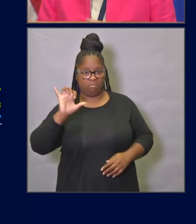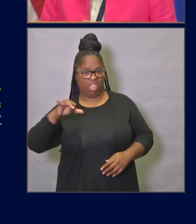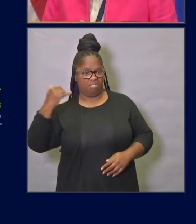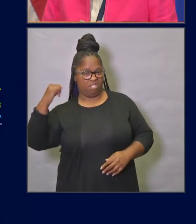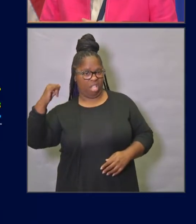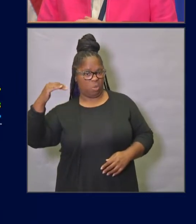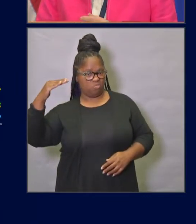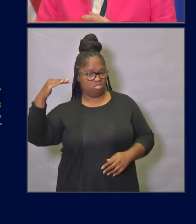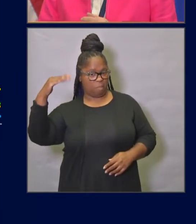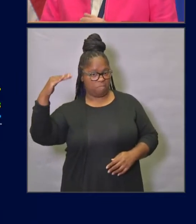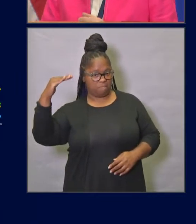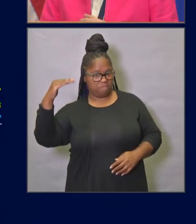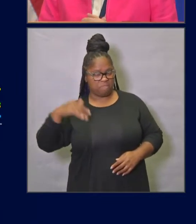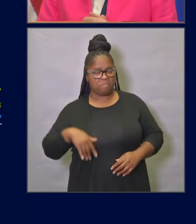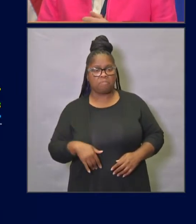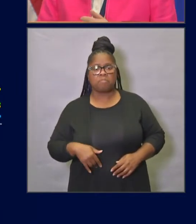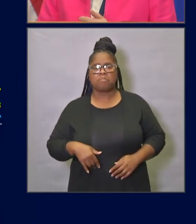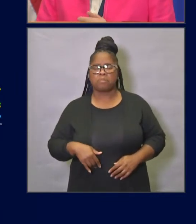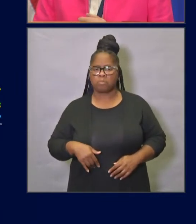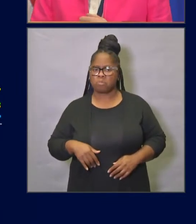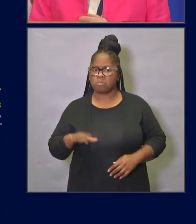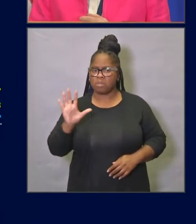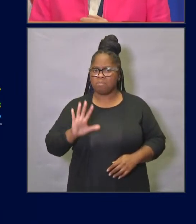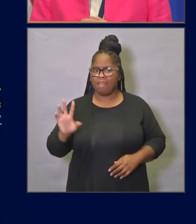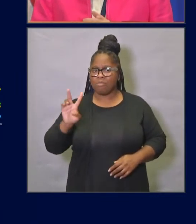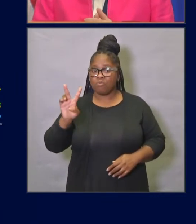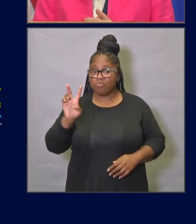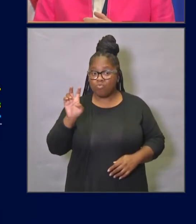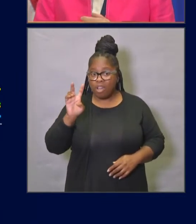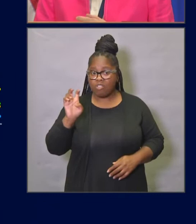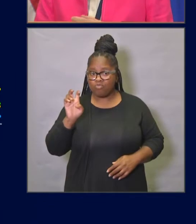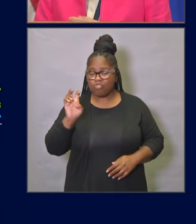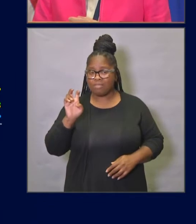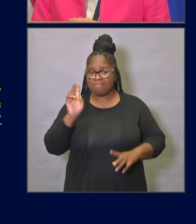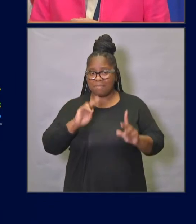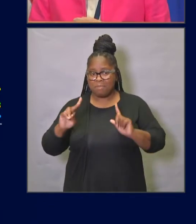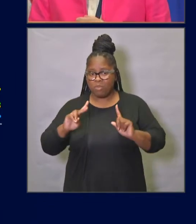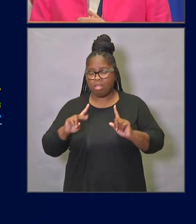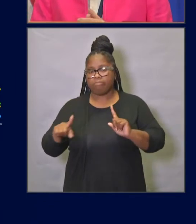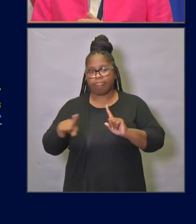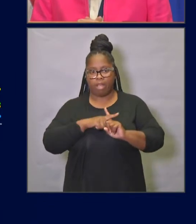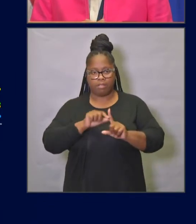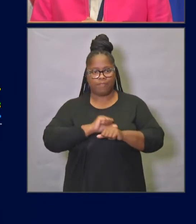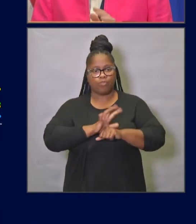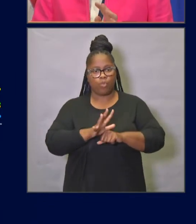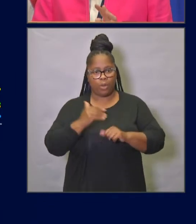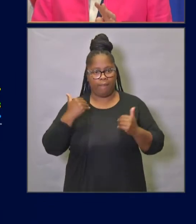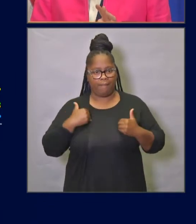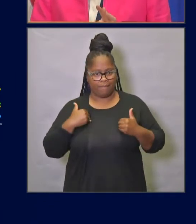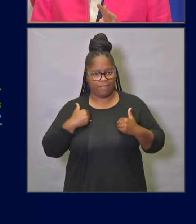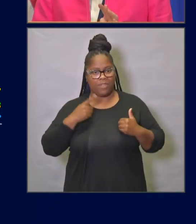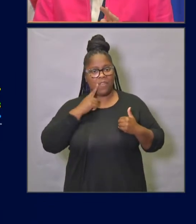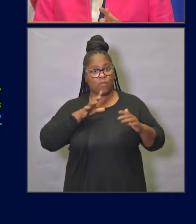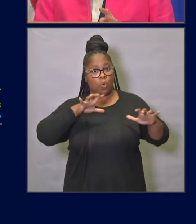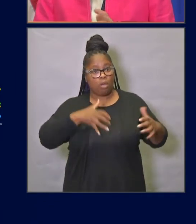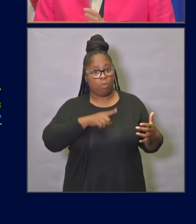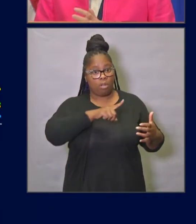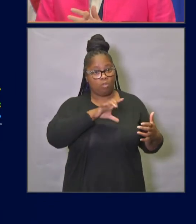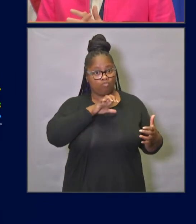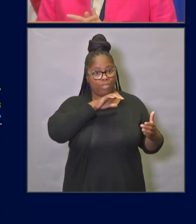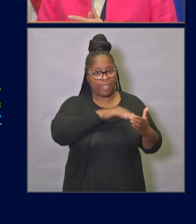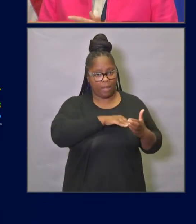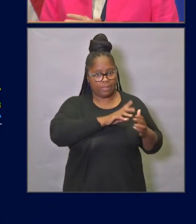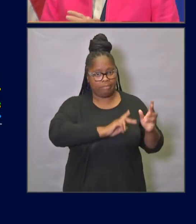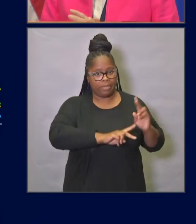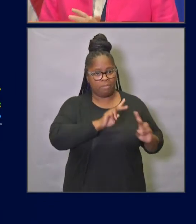at the top, was at about 200 cases per 100,000 people. And that was about 4 times higher